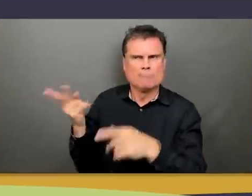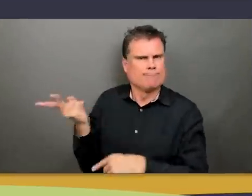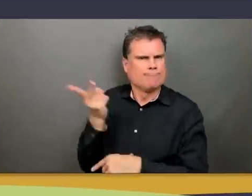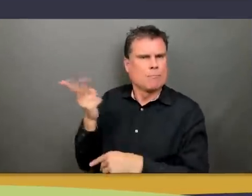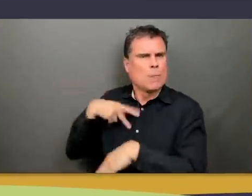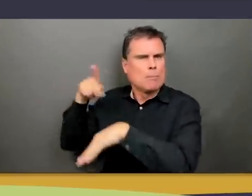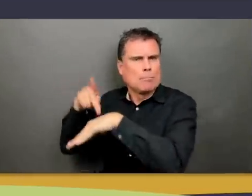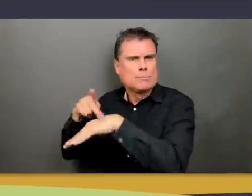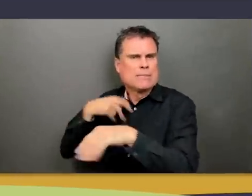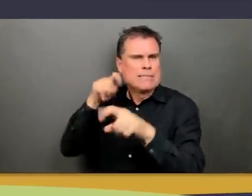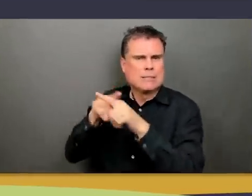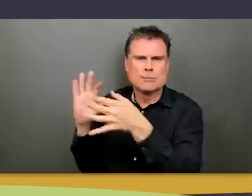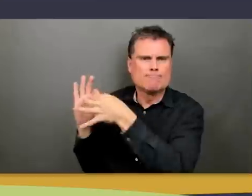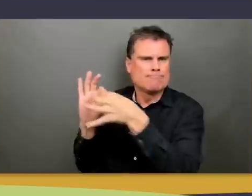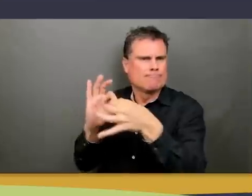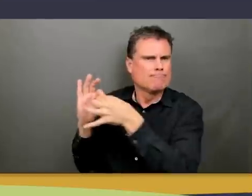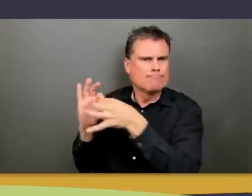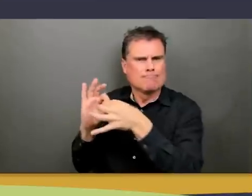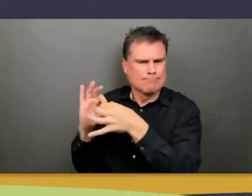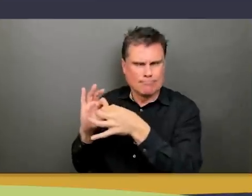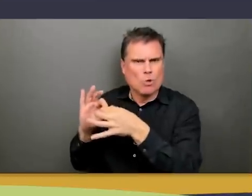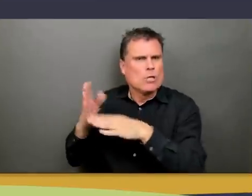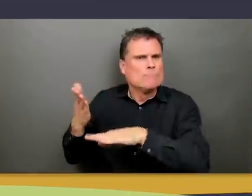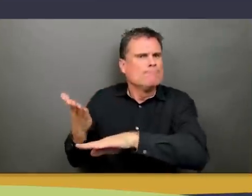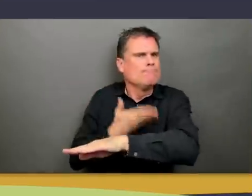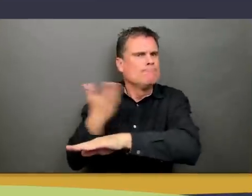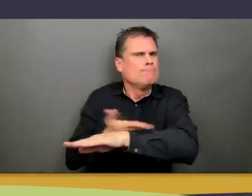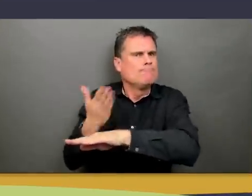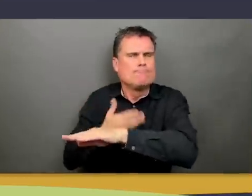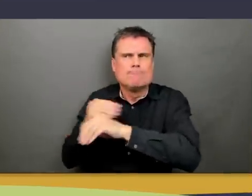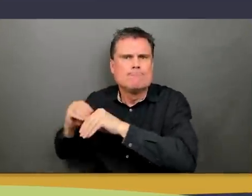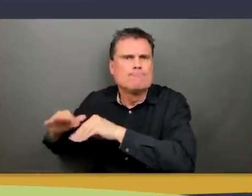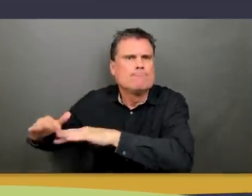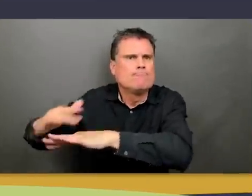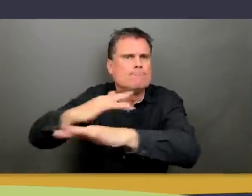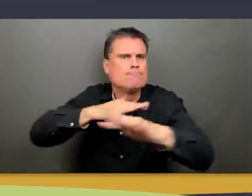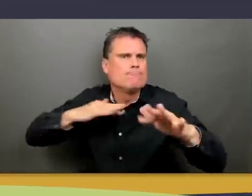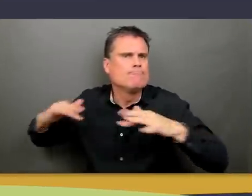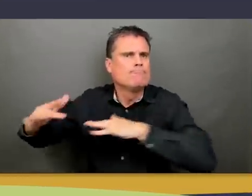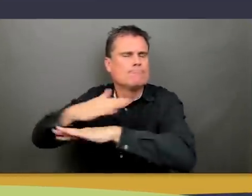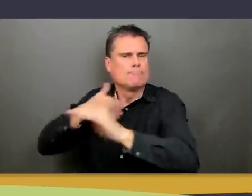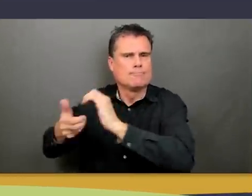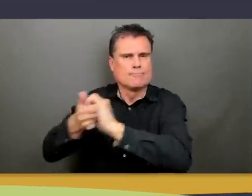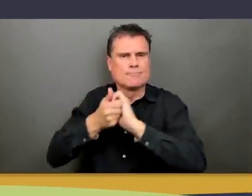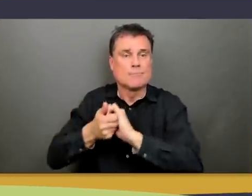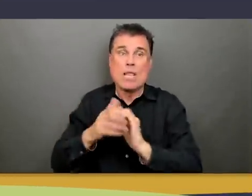culture. If you want to get to know us, you have to sit down and break bread, share a meal together.